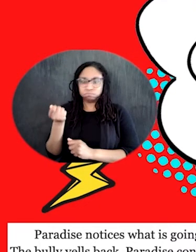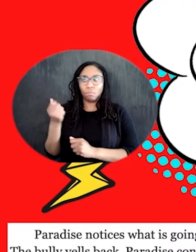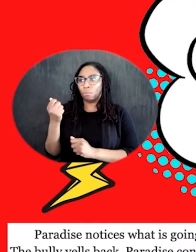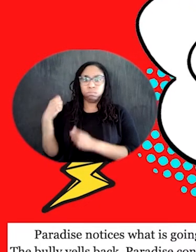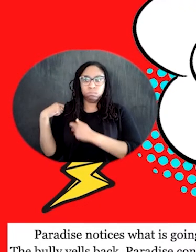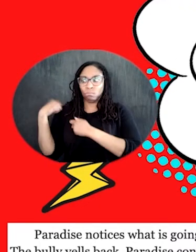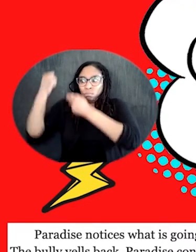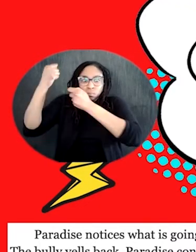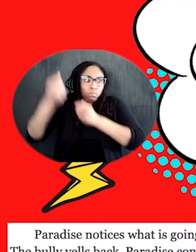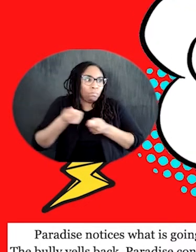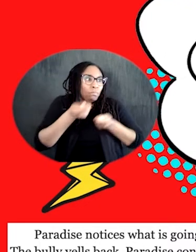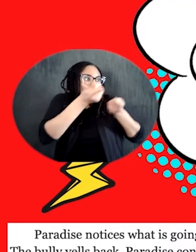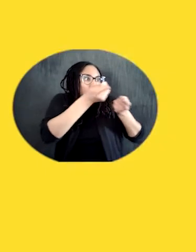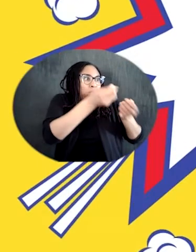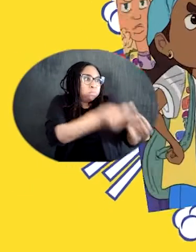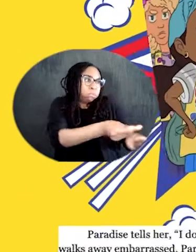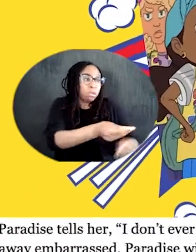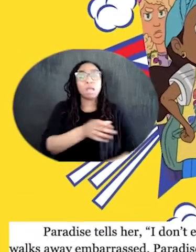give it back.